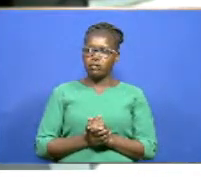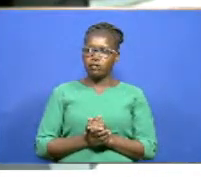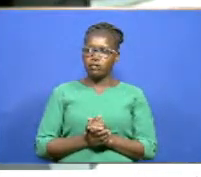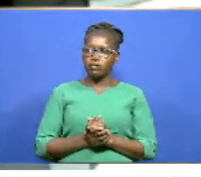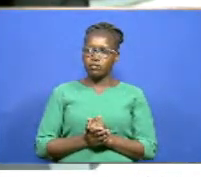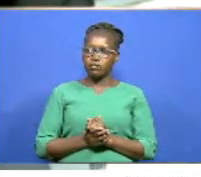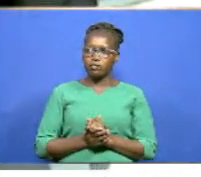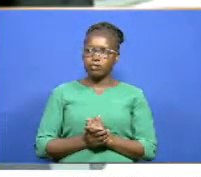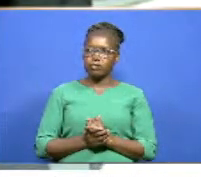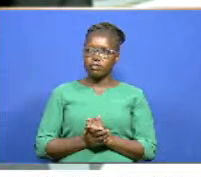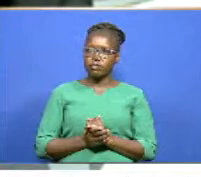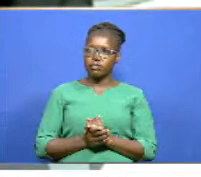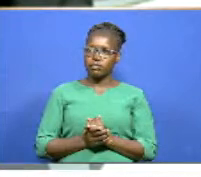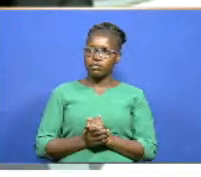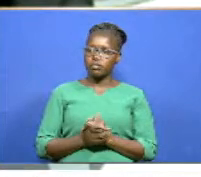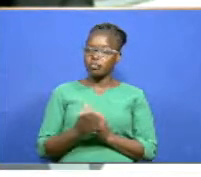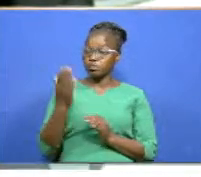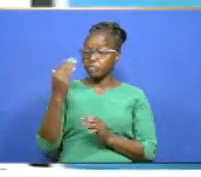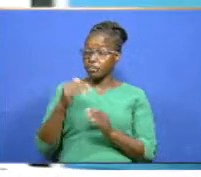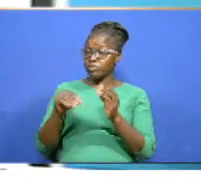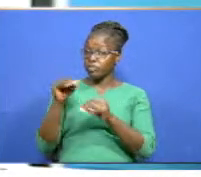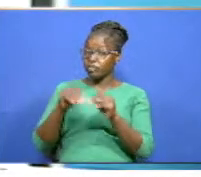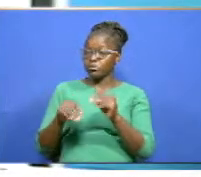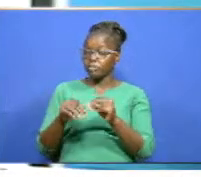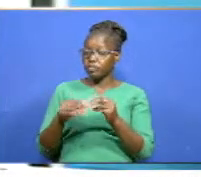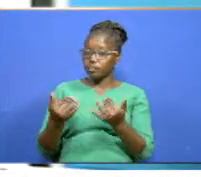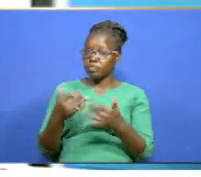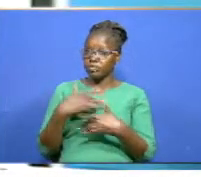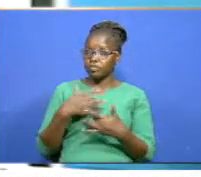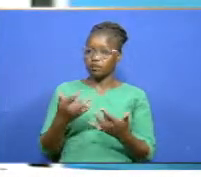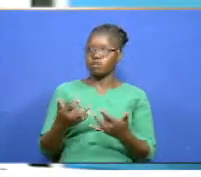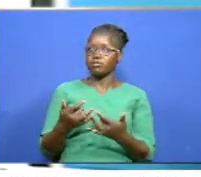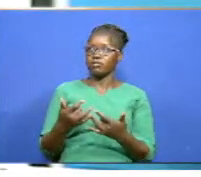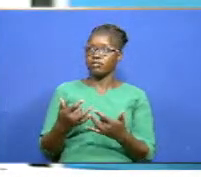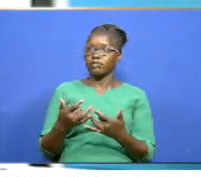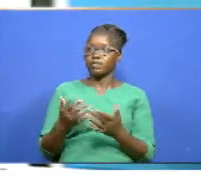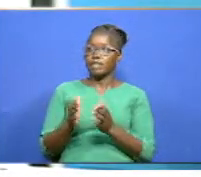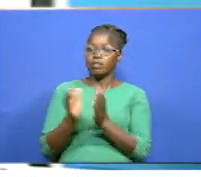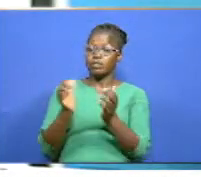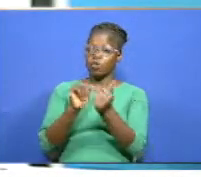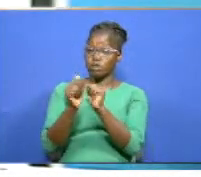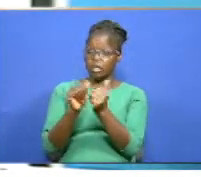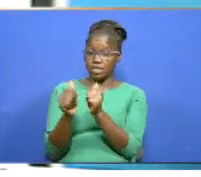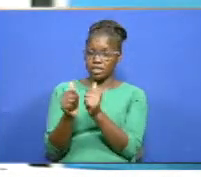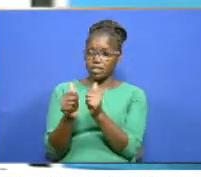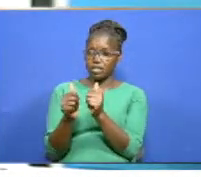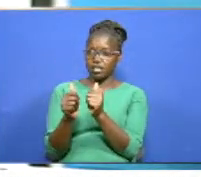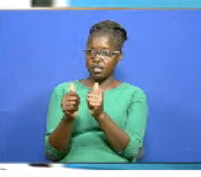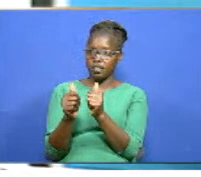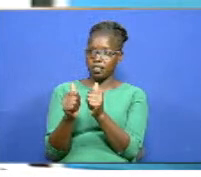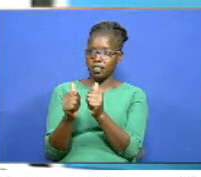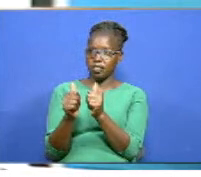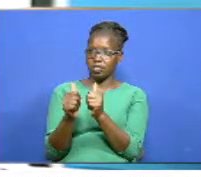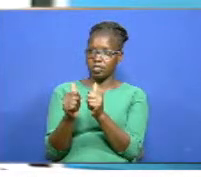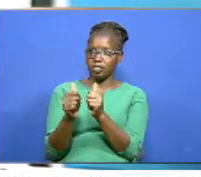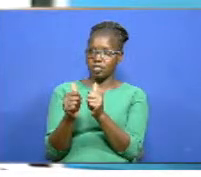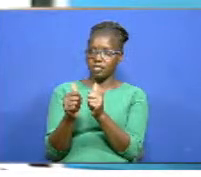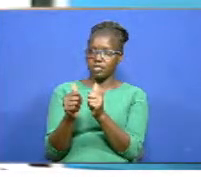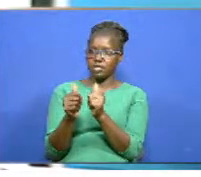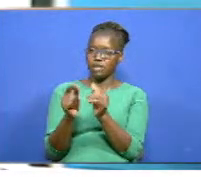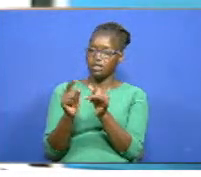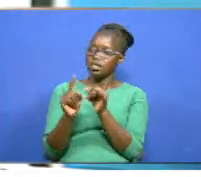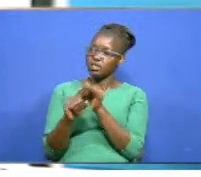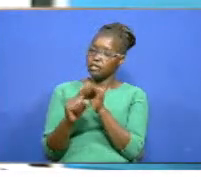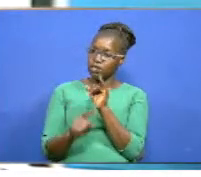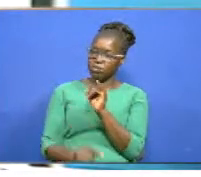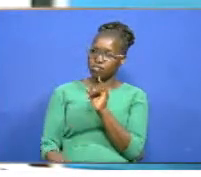interesting thing with the current by-elections is that it is a major contest. In terms of, one, it's